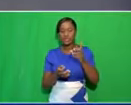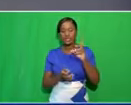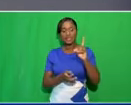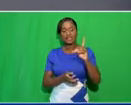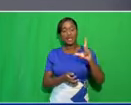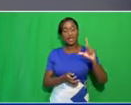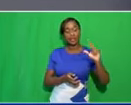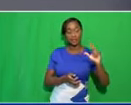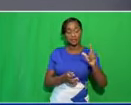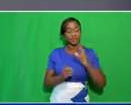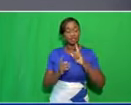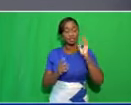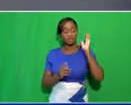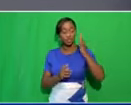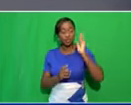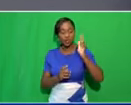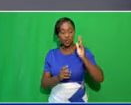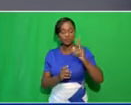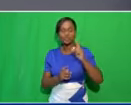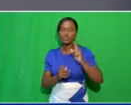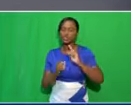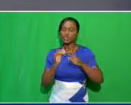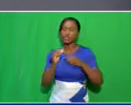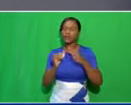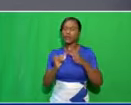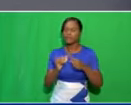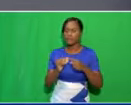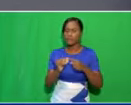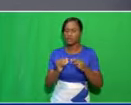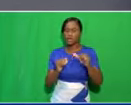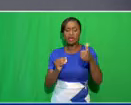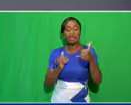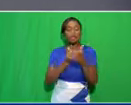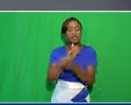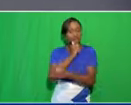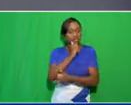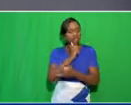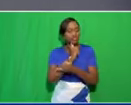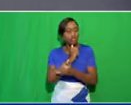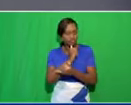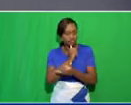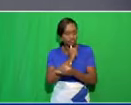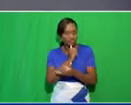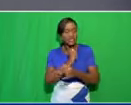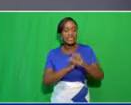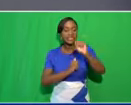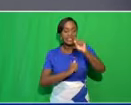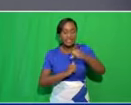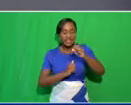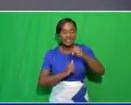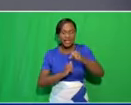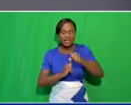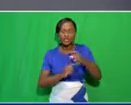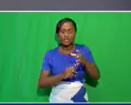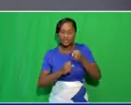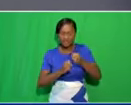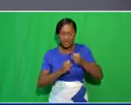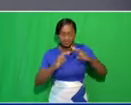would realize that he was actually referencing other countries, so that we are in the process